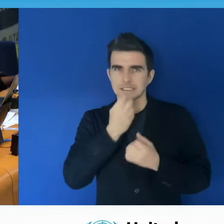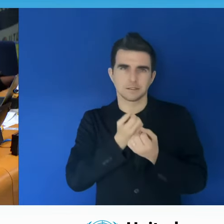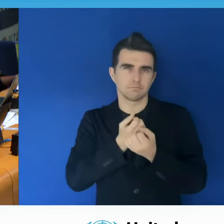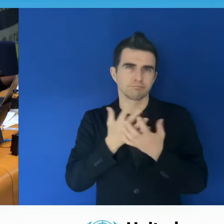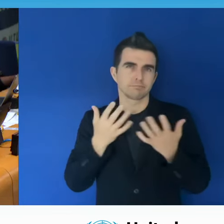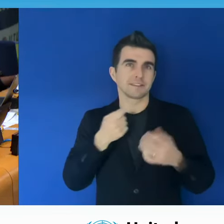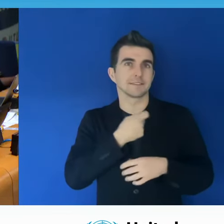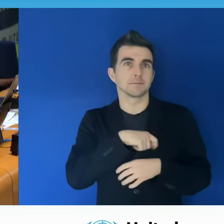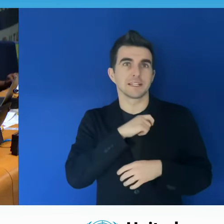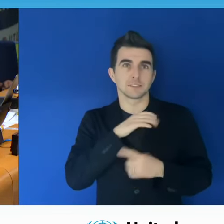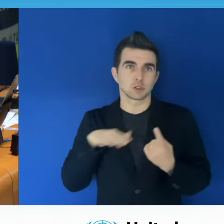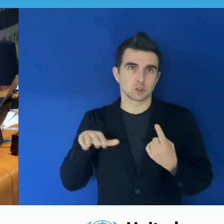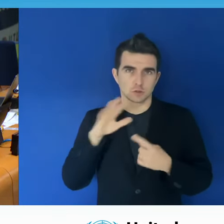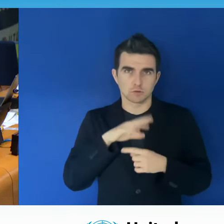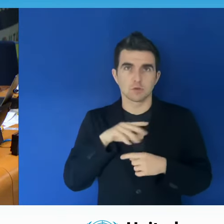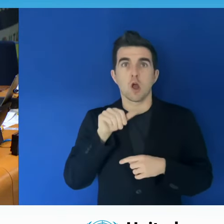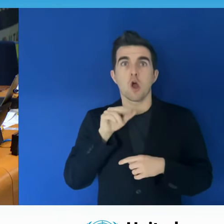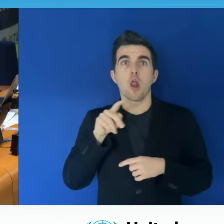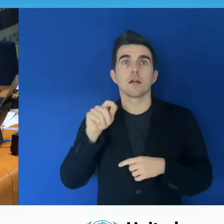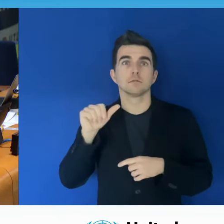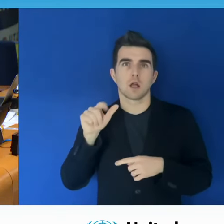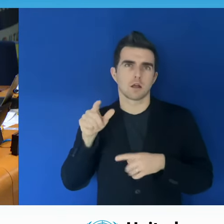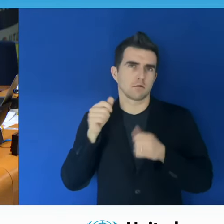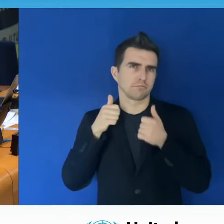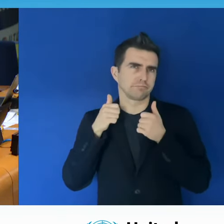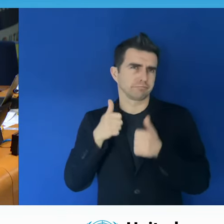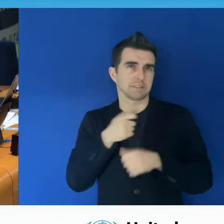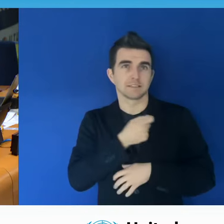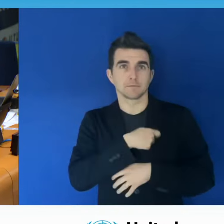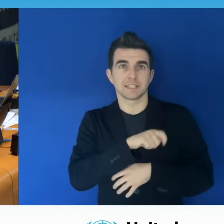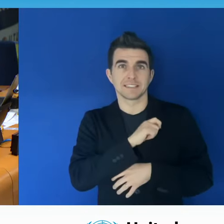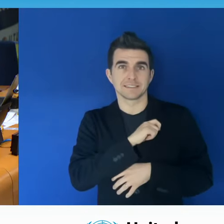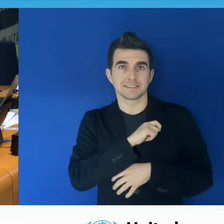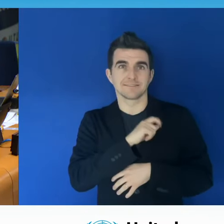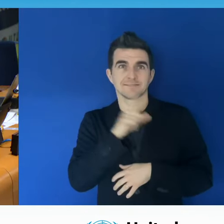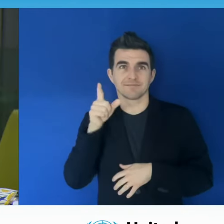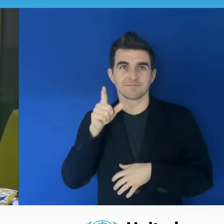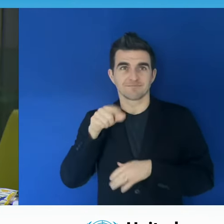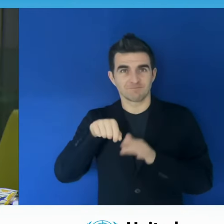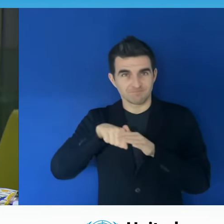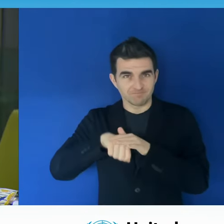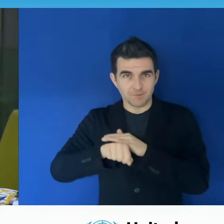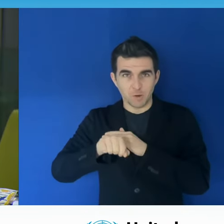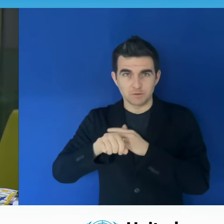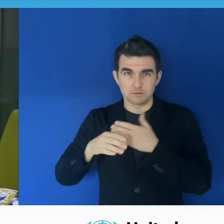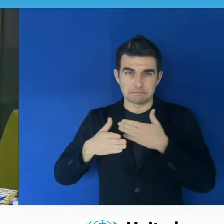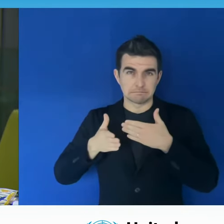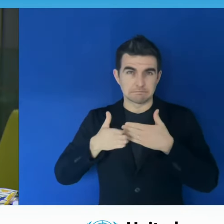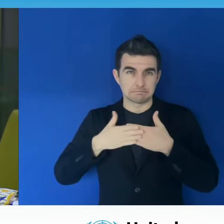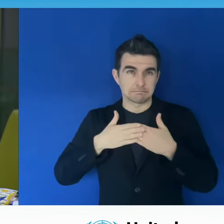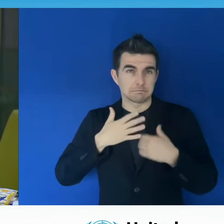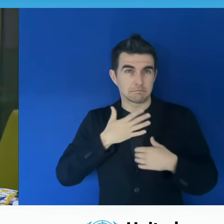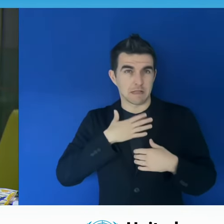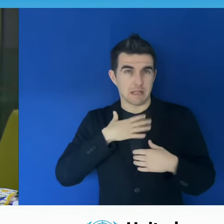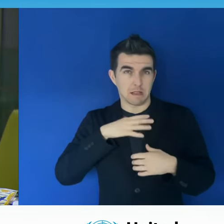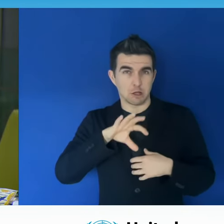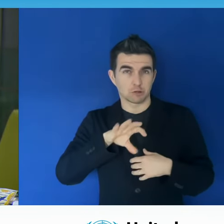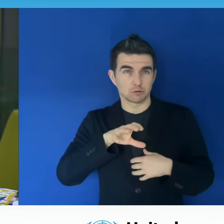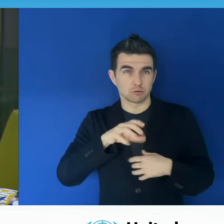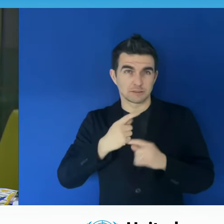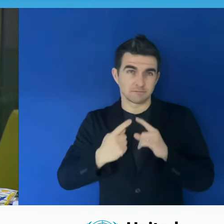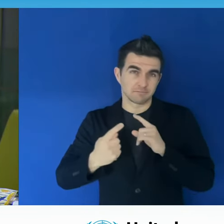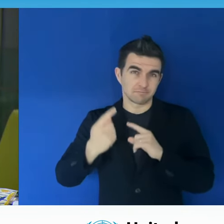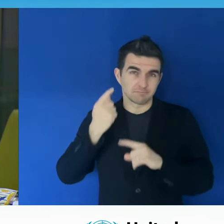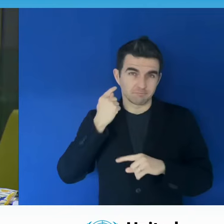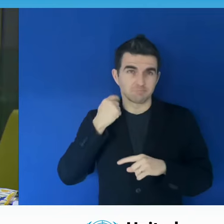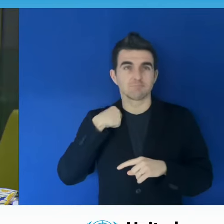And I think that's why she brought into the conversation Galeano also as one of her favorite writers.